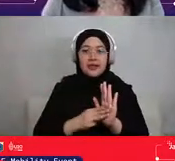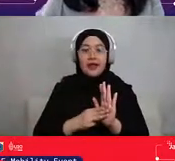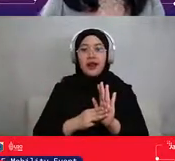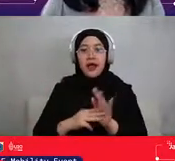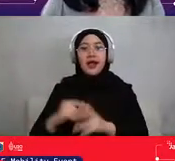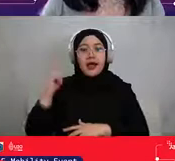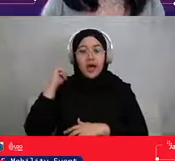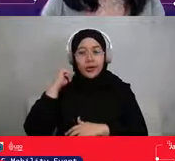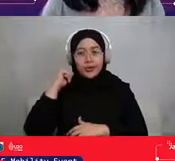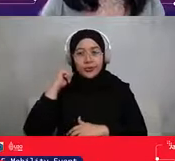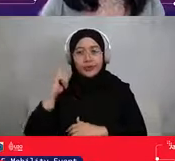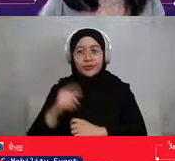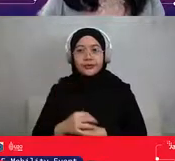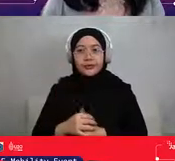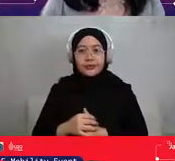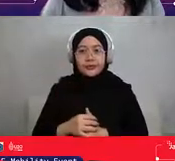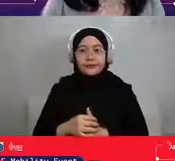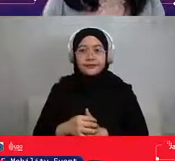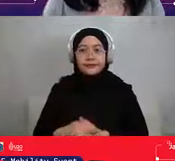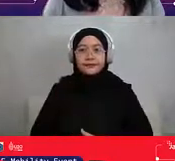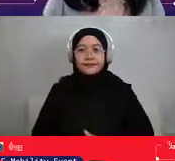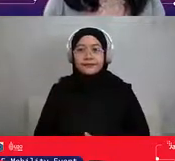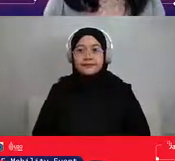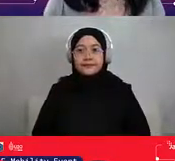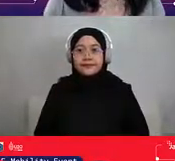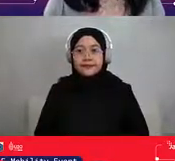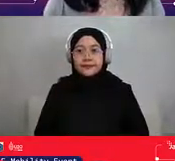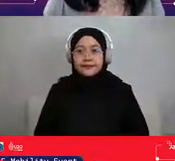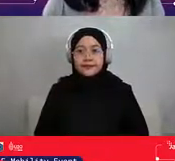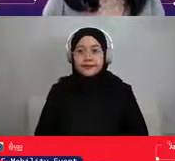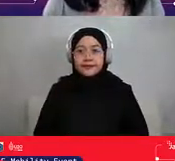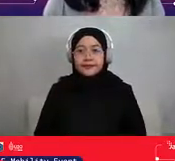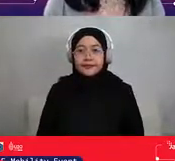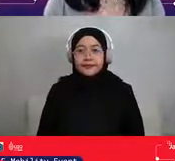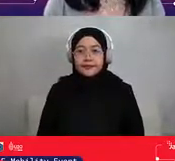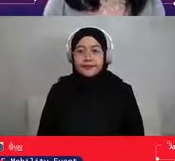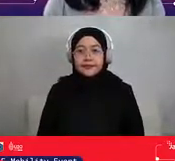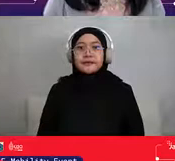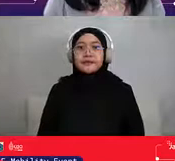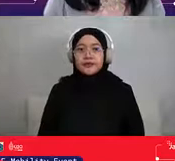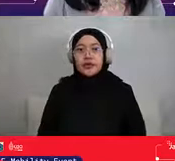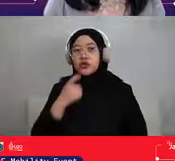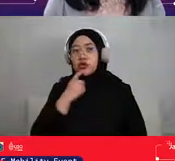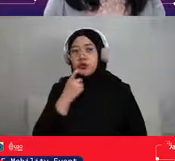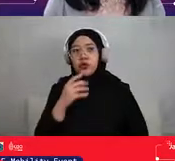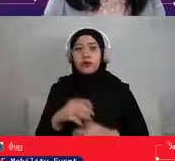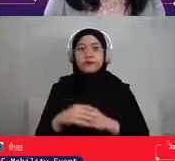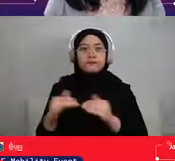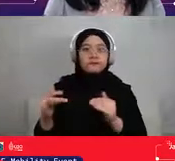we are trying to reconnect once again through the audio of Mr.